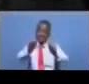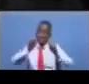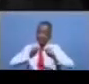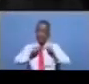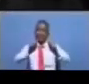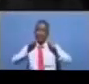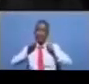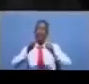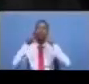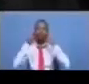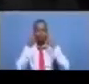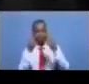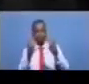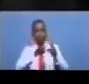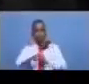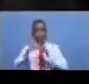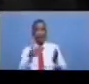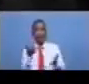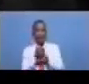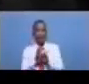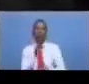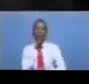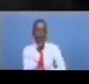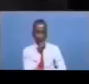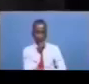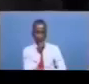all our supporters and all Ghanaians to be patient.